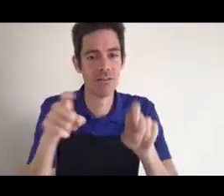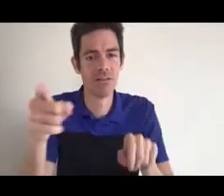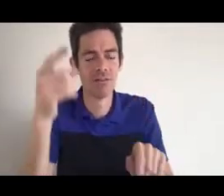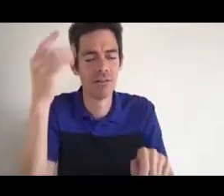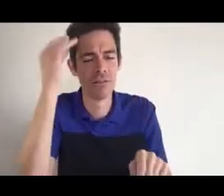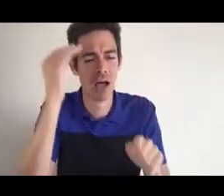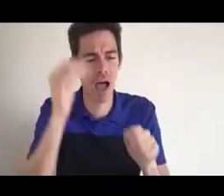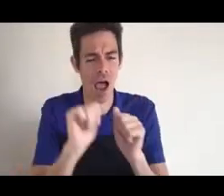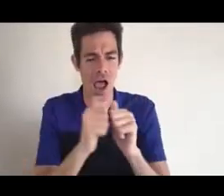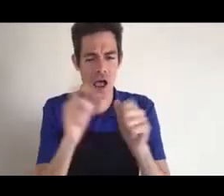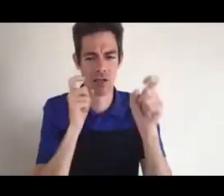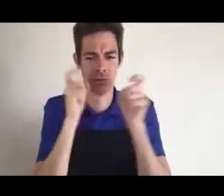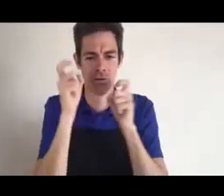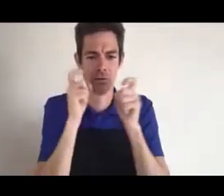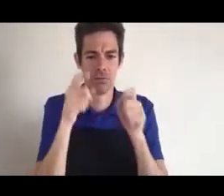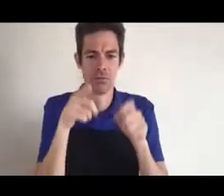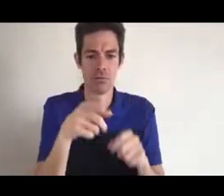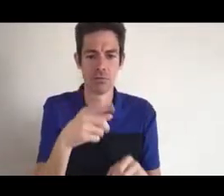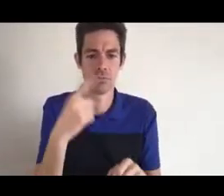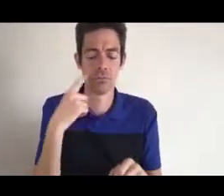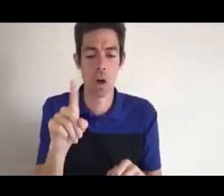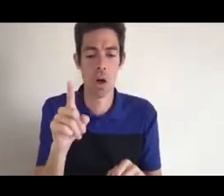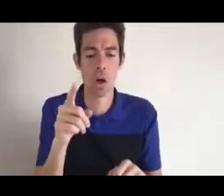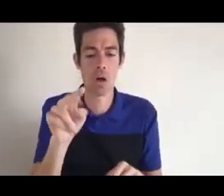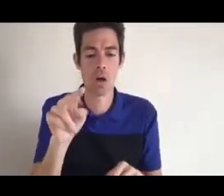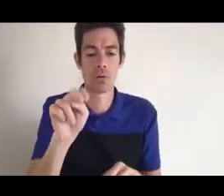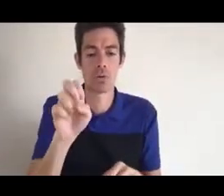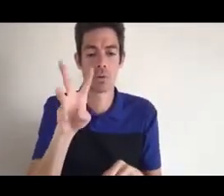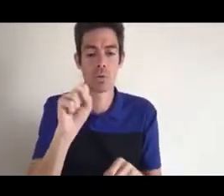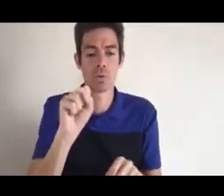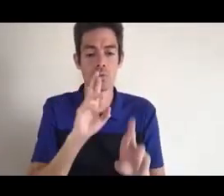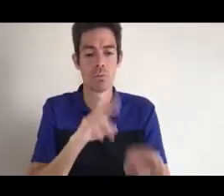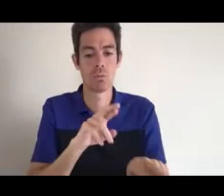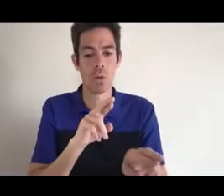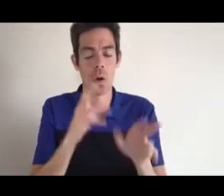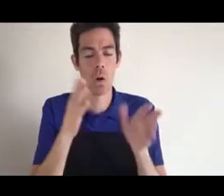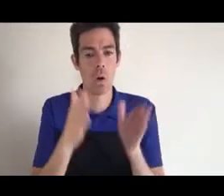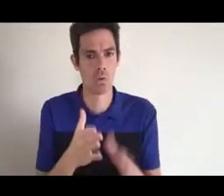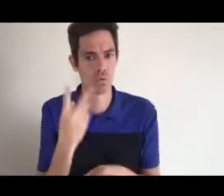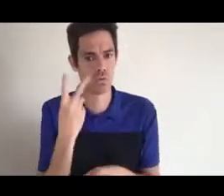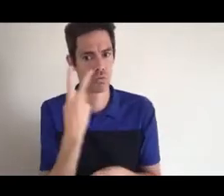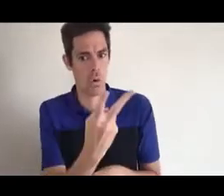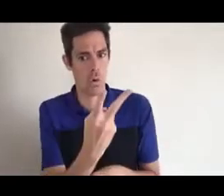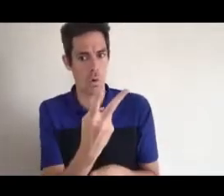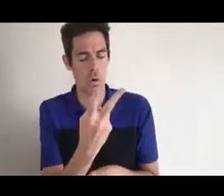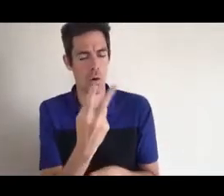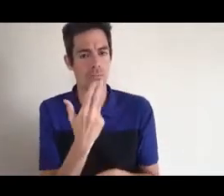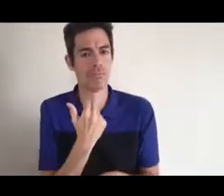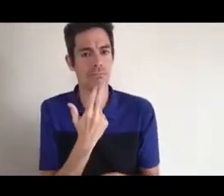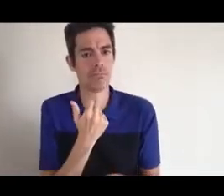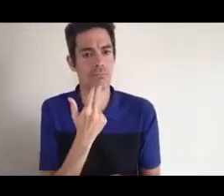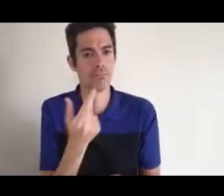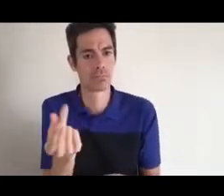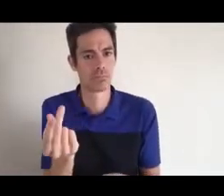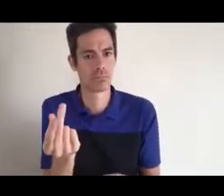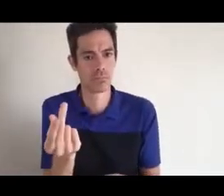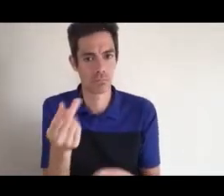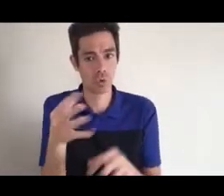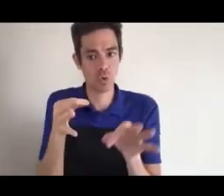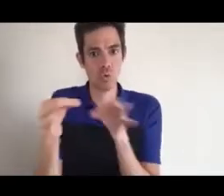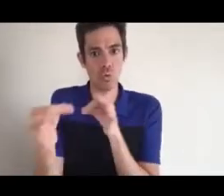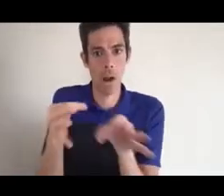my facial expressions. Now, as a test, think about what facial expressions you're using for the news reporter saw